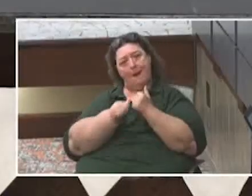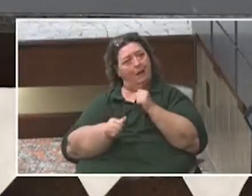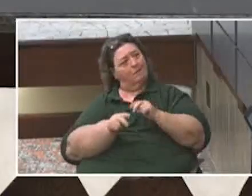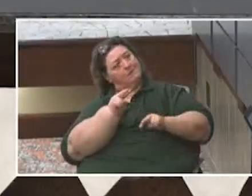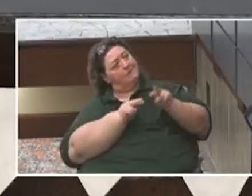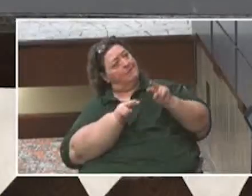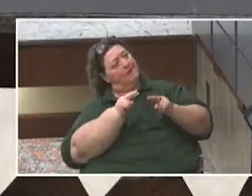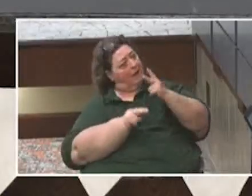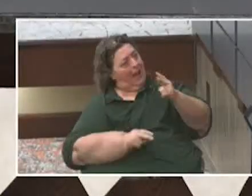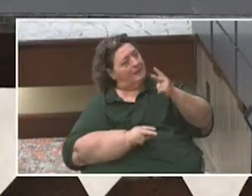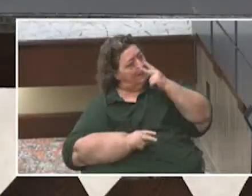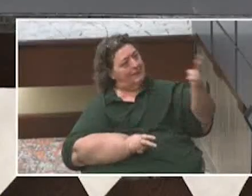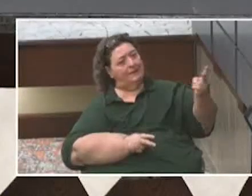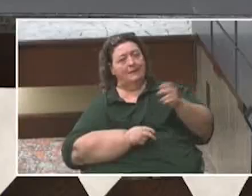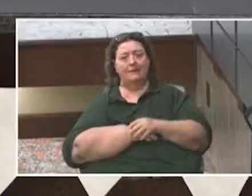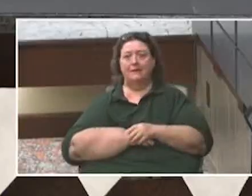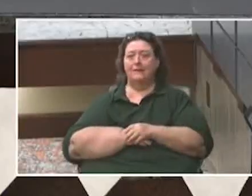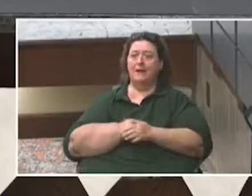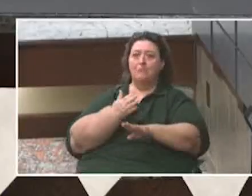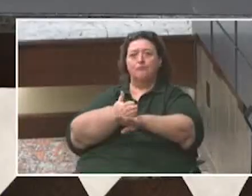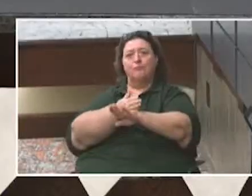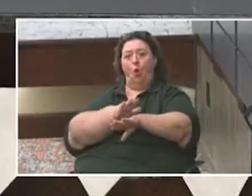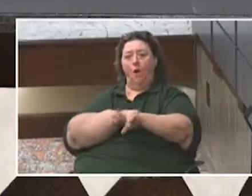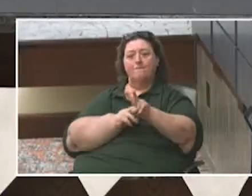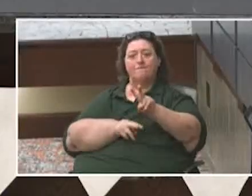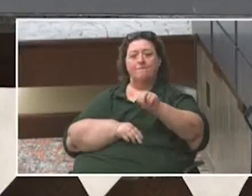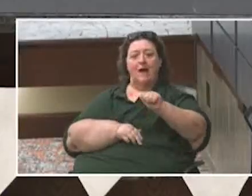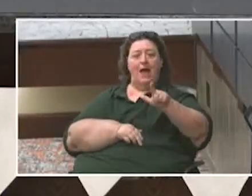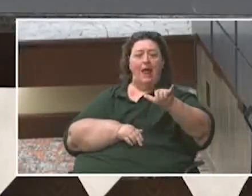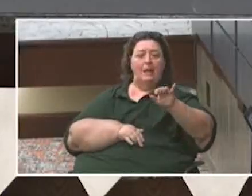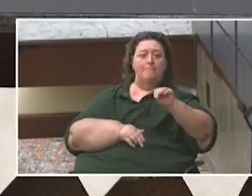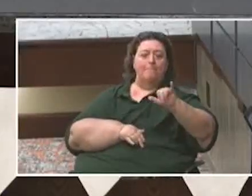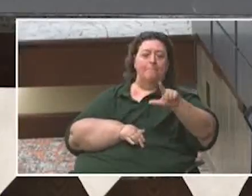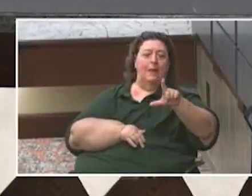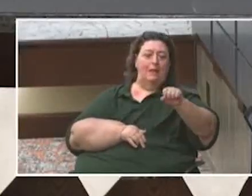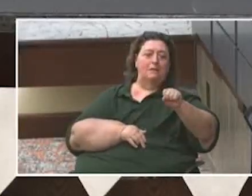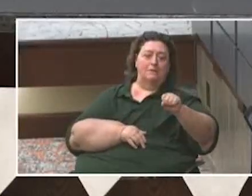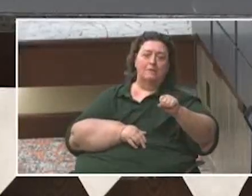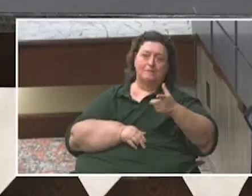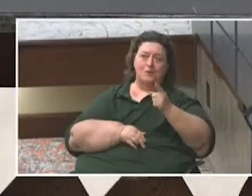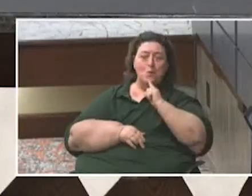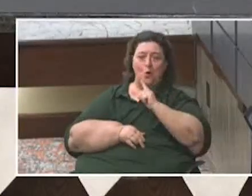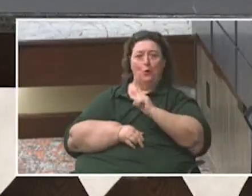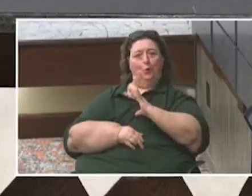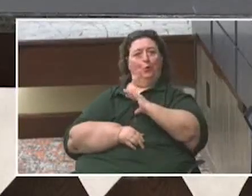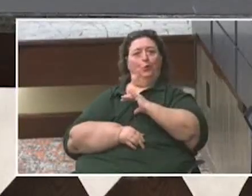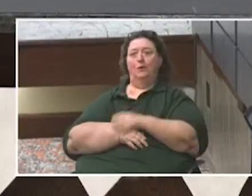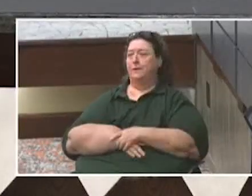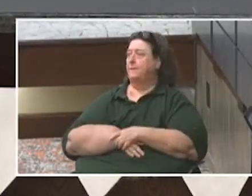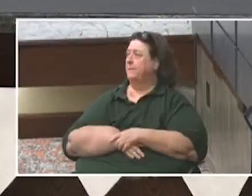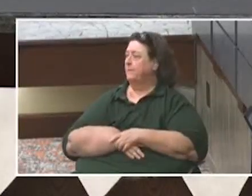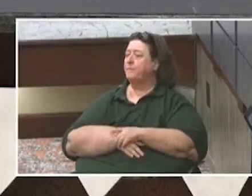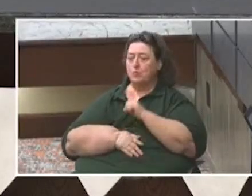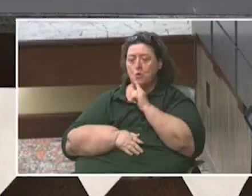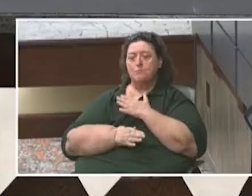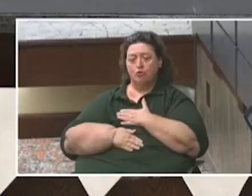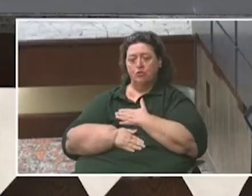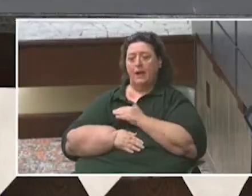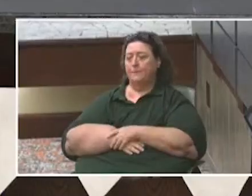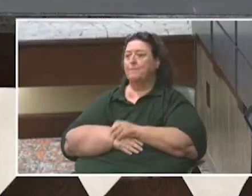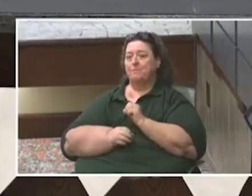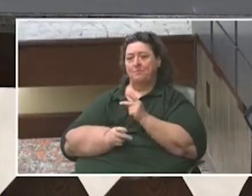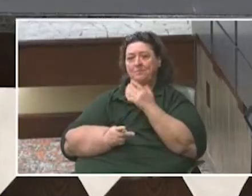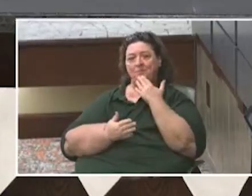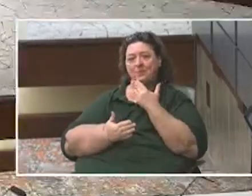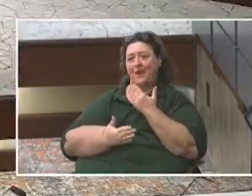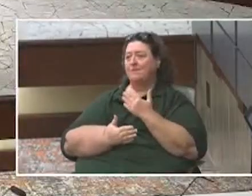Dutton, and you can see it from Valley Mills, obviously, and it's just going to be super cool. Appreciate it. Thanks